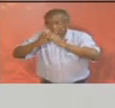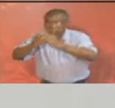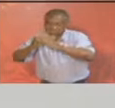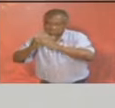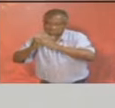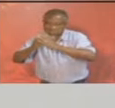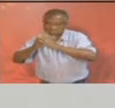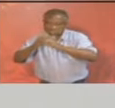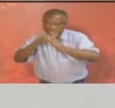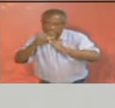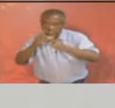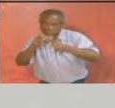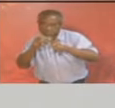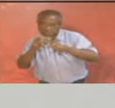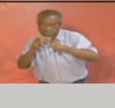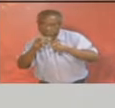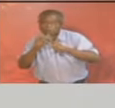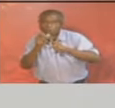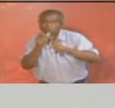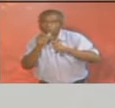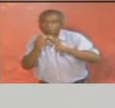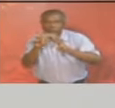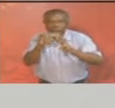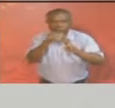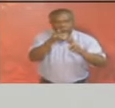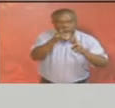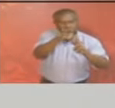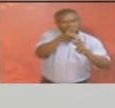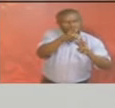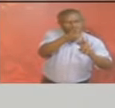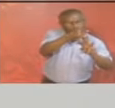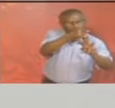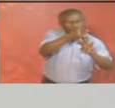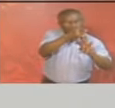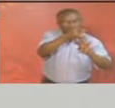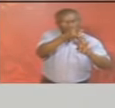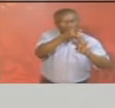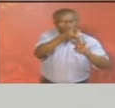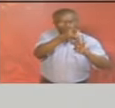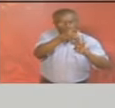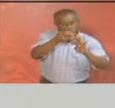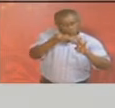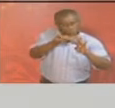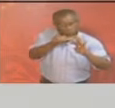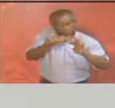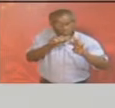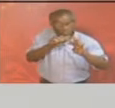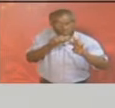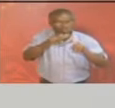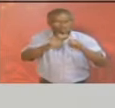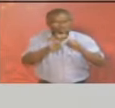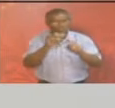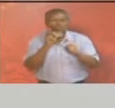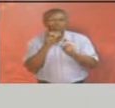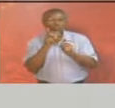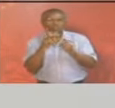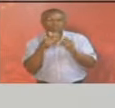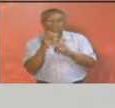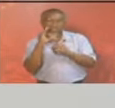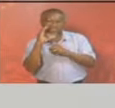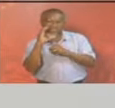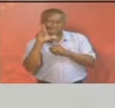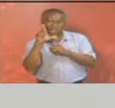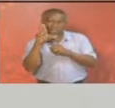to whom they subsequently pass their infection. So we speak about the clusters and we emphasize the rate